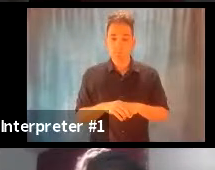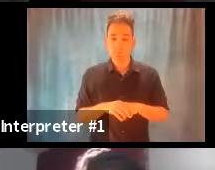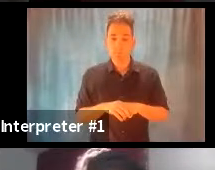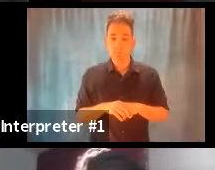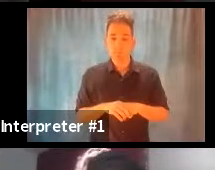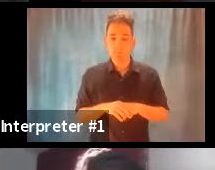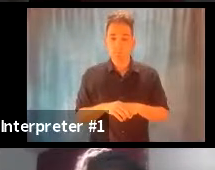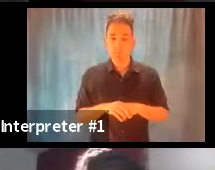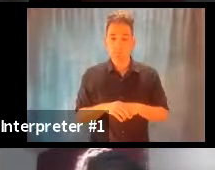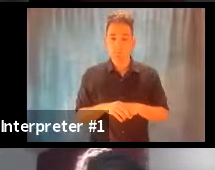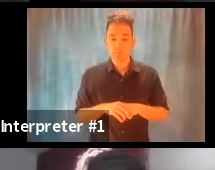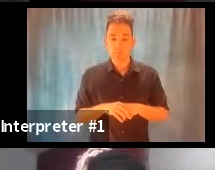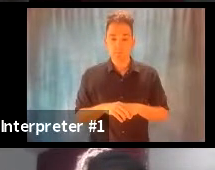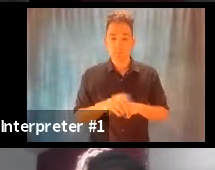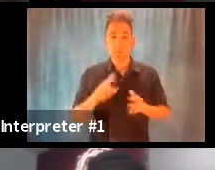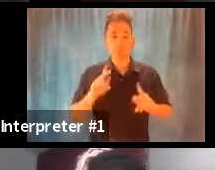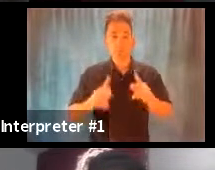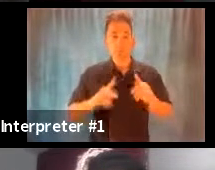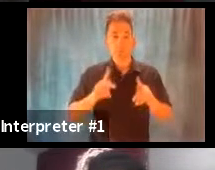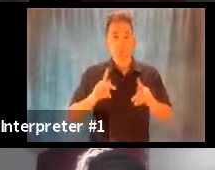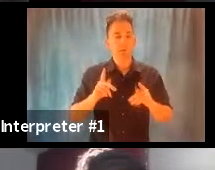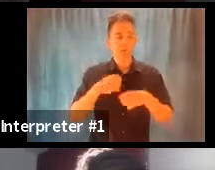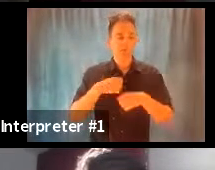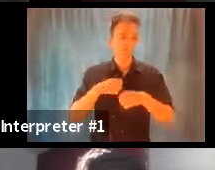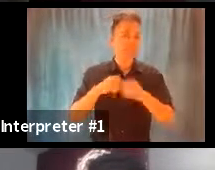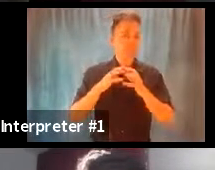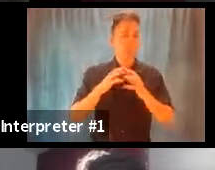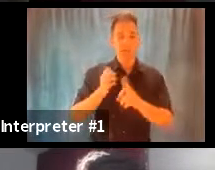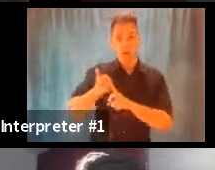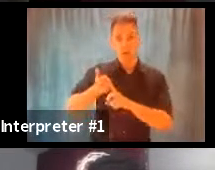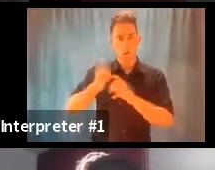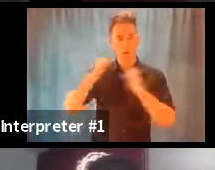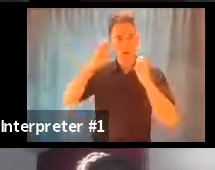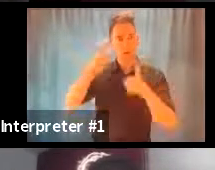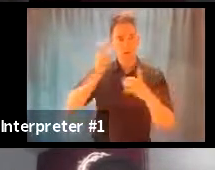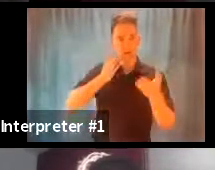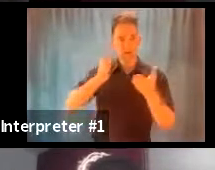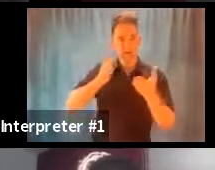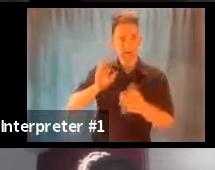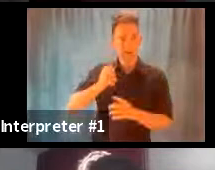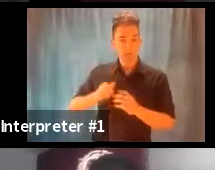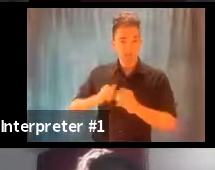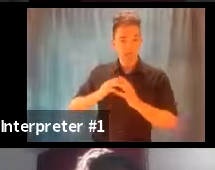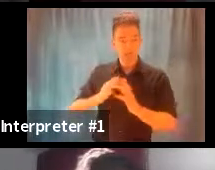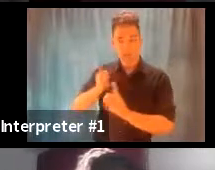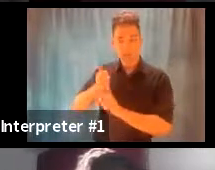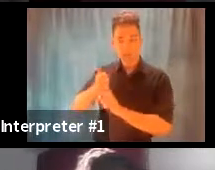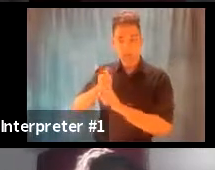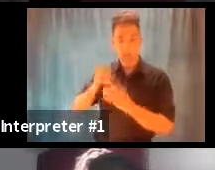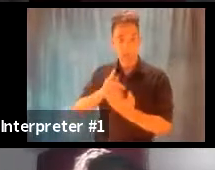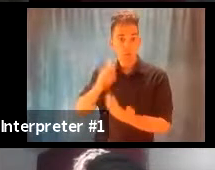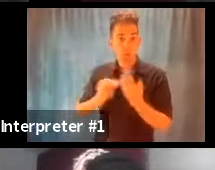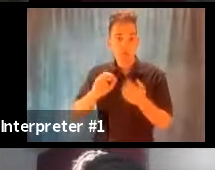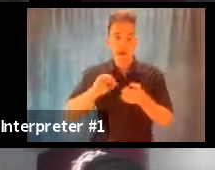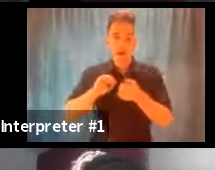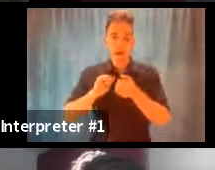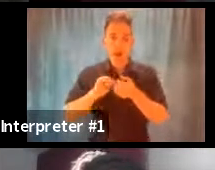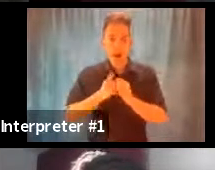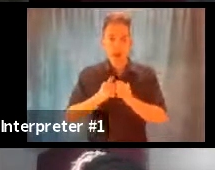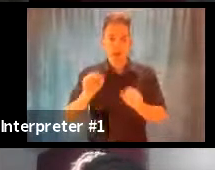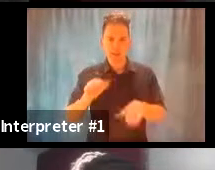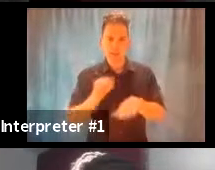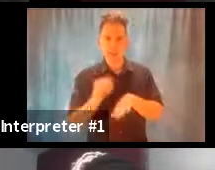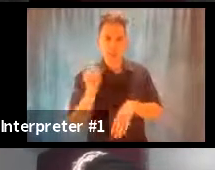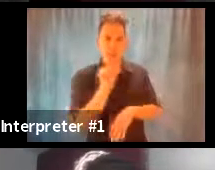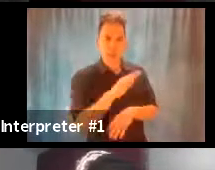creating their own educational services or programs, how they submit proposals to make sure those proposals are being